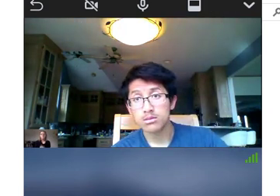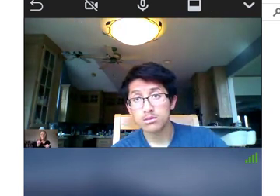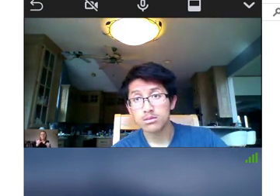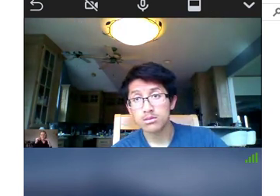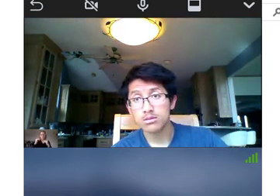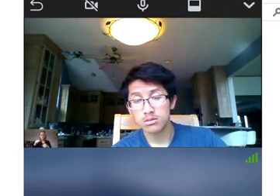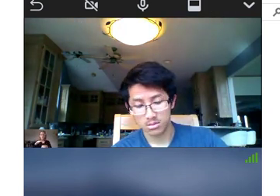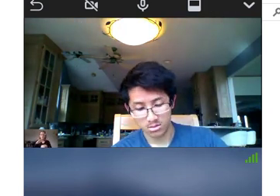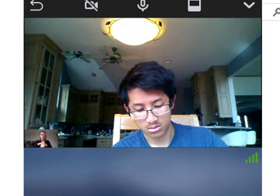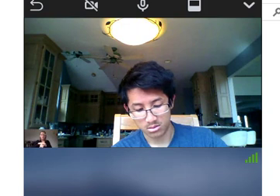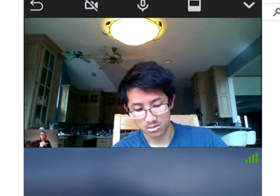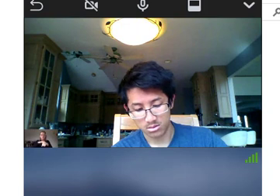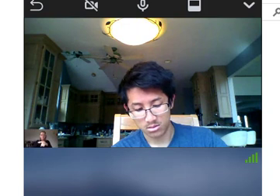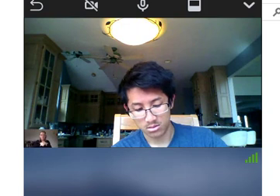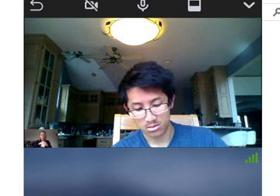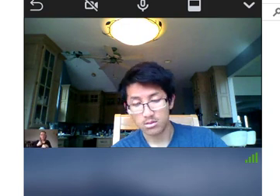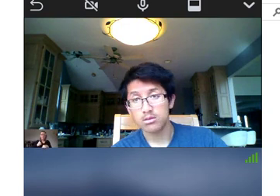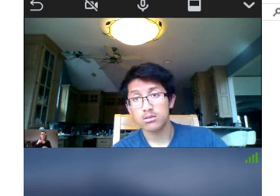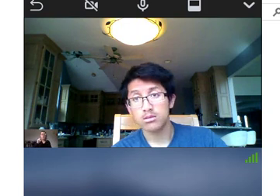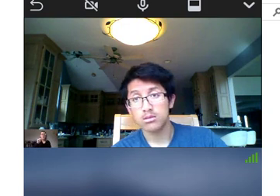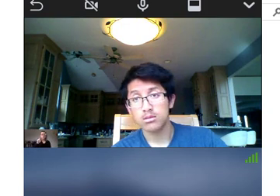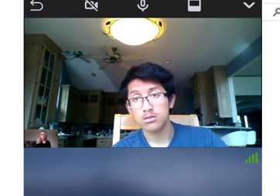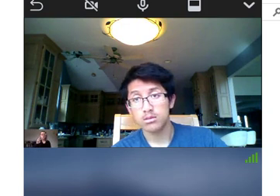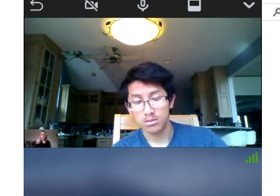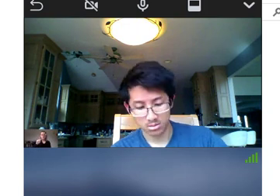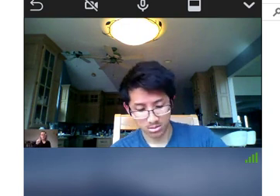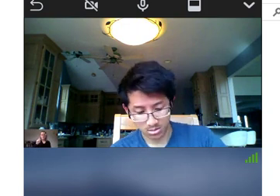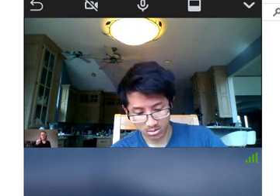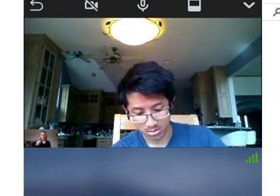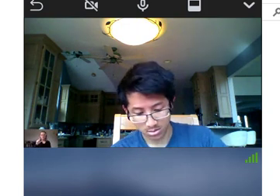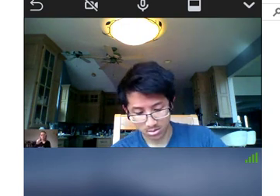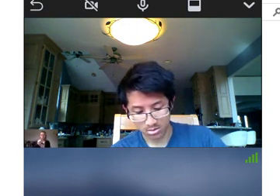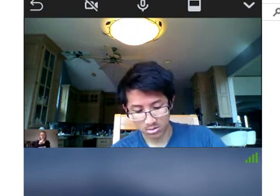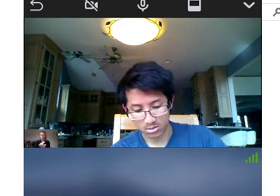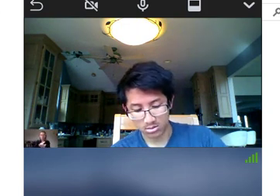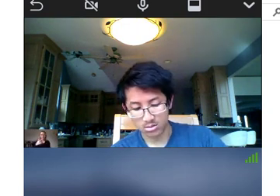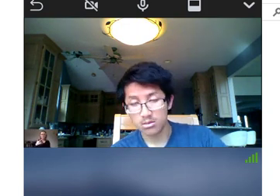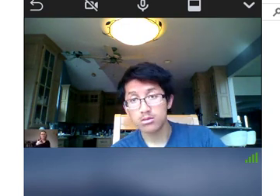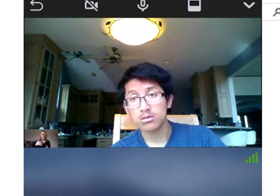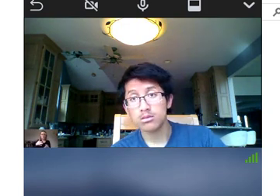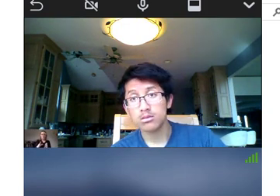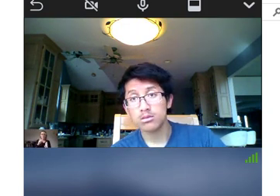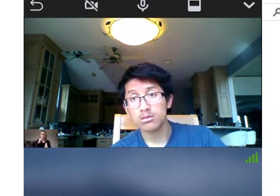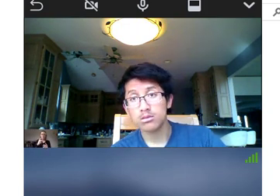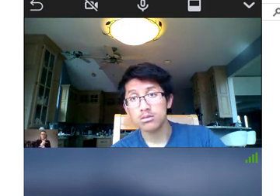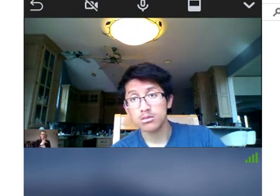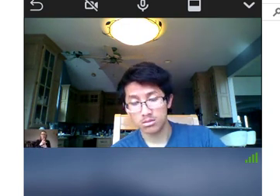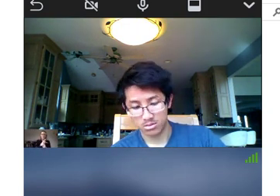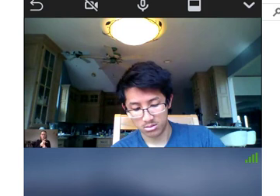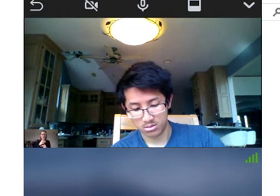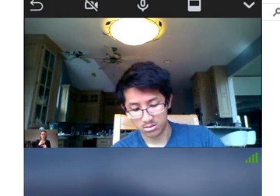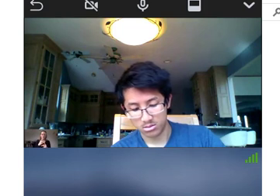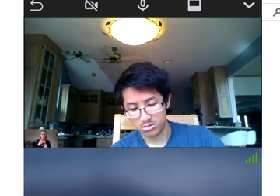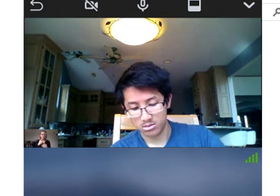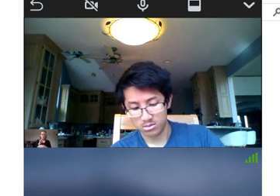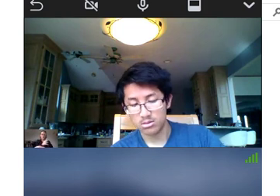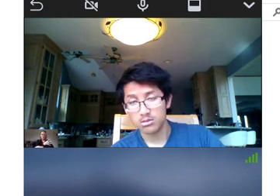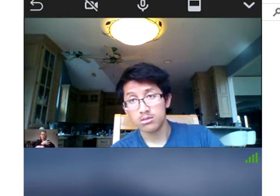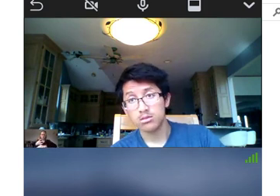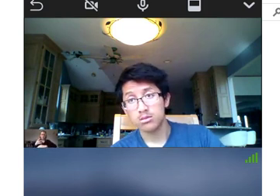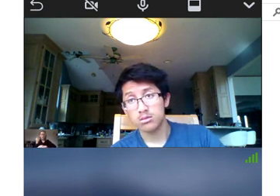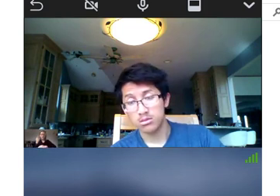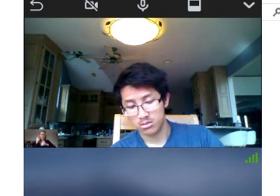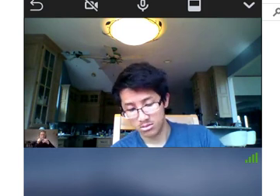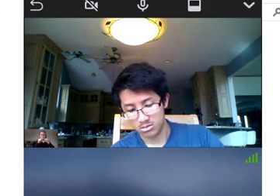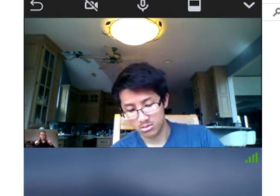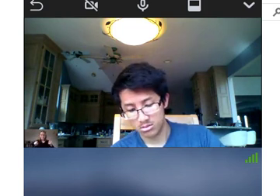is usually how we calculate convection. But instead, our delta T here is a log mean temperature difference. So here,